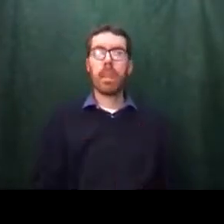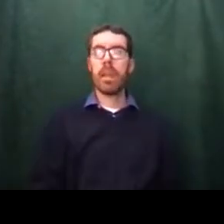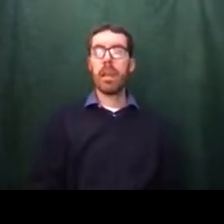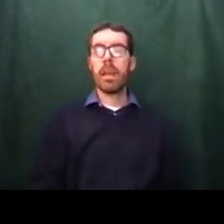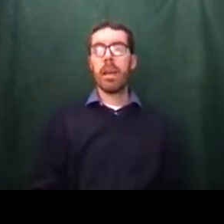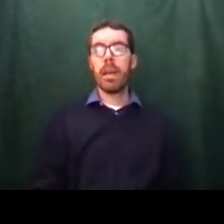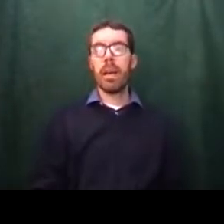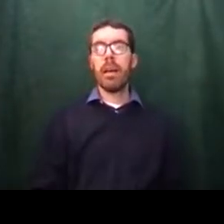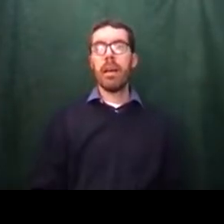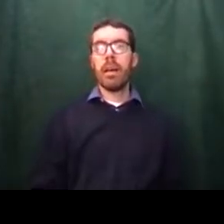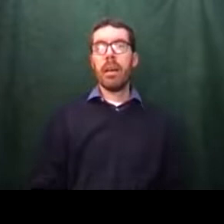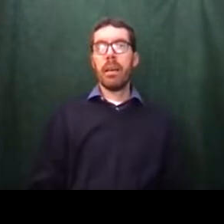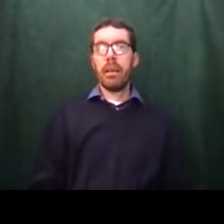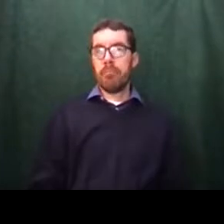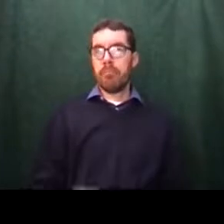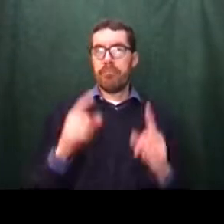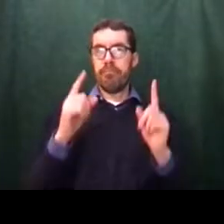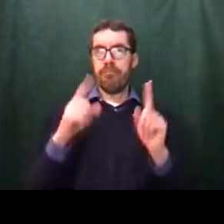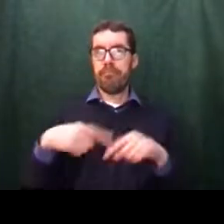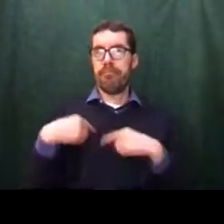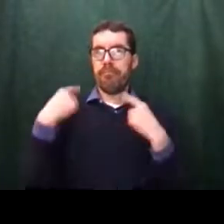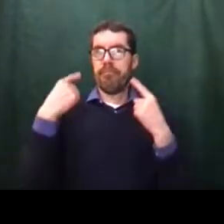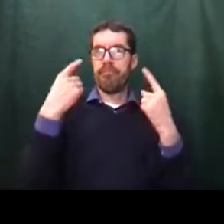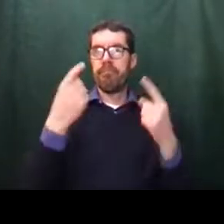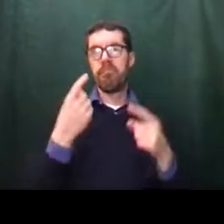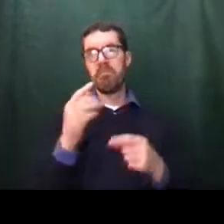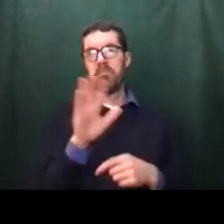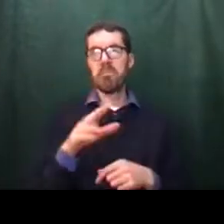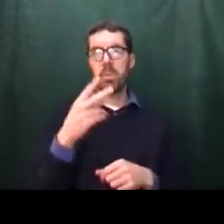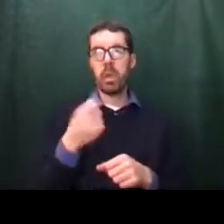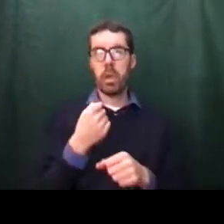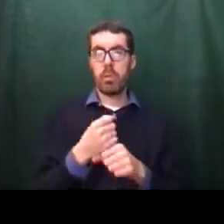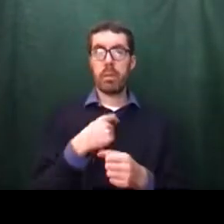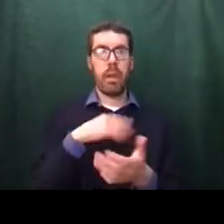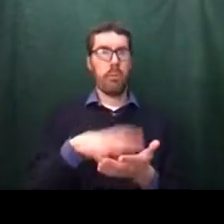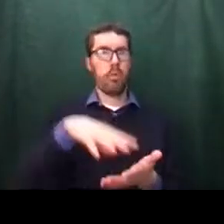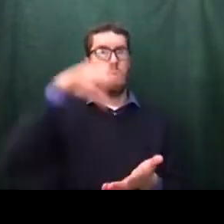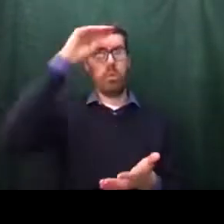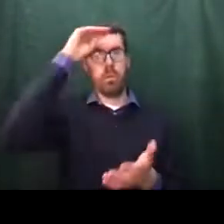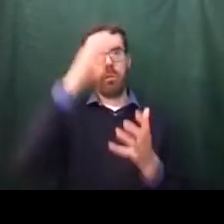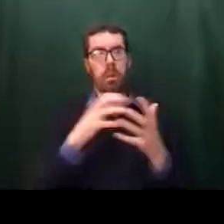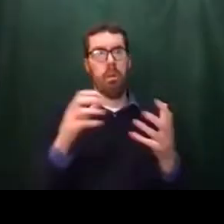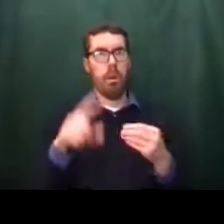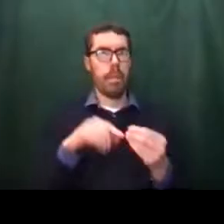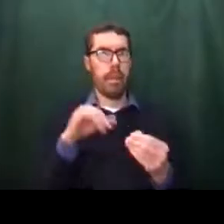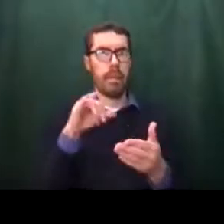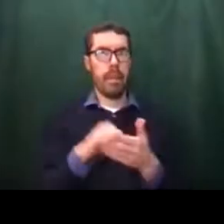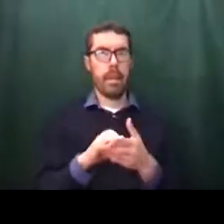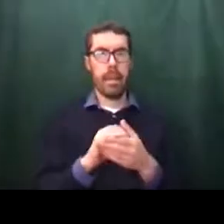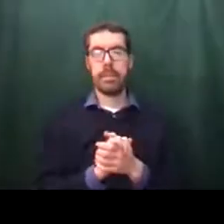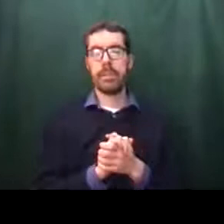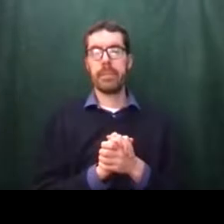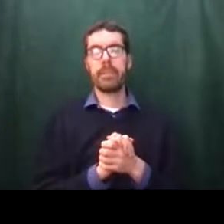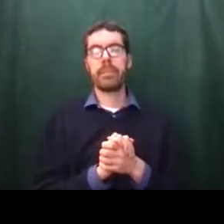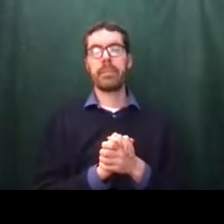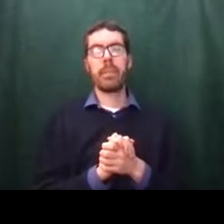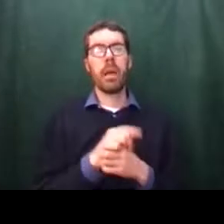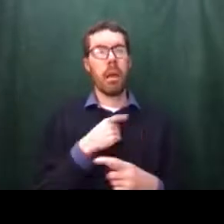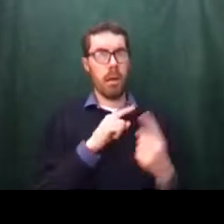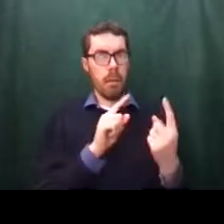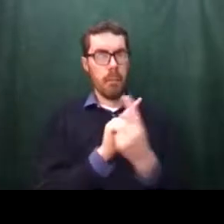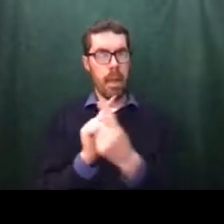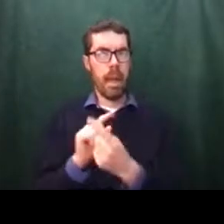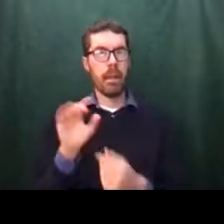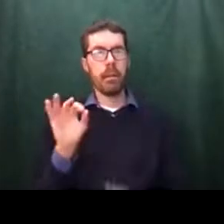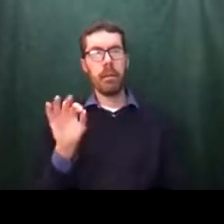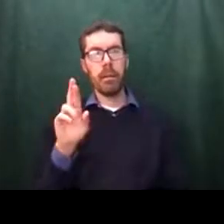Over the past few years, I've learned a great deal, and I've met with Fran Warren. I've